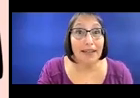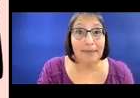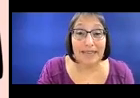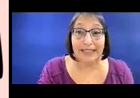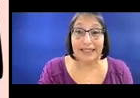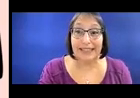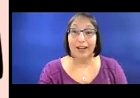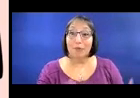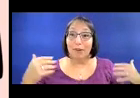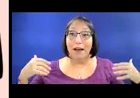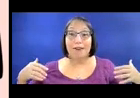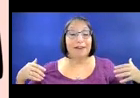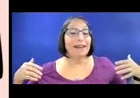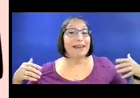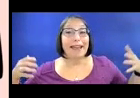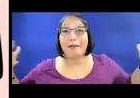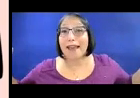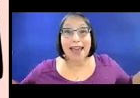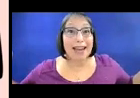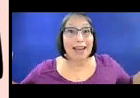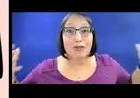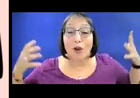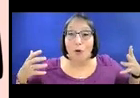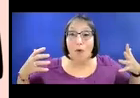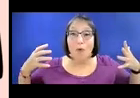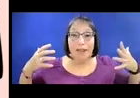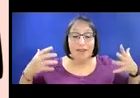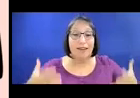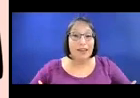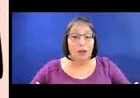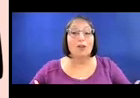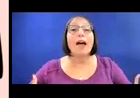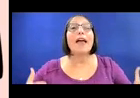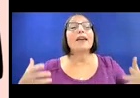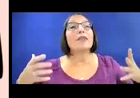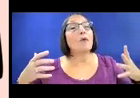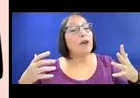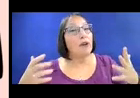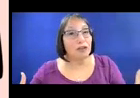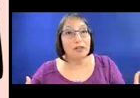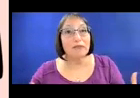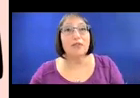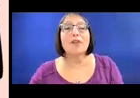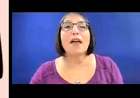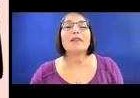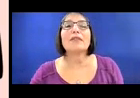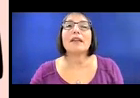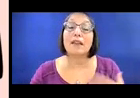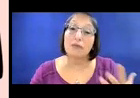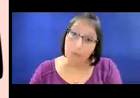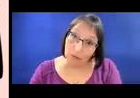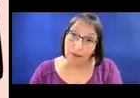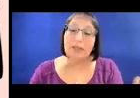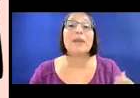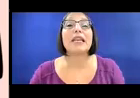modeling, basically, I can jump around, and I can go ahead and show what the sign needs to look like, or variations of the signs, so I can